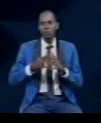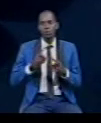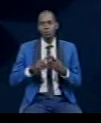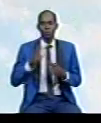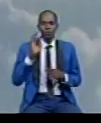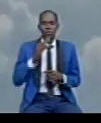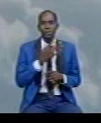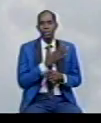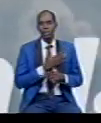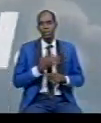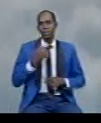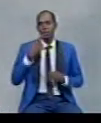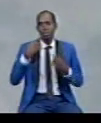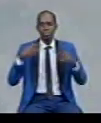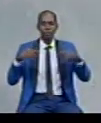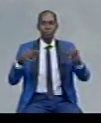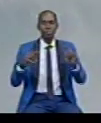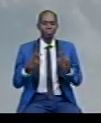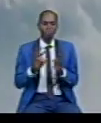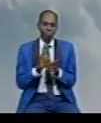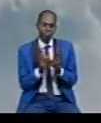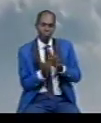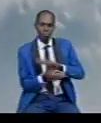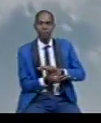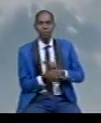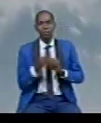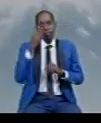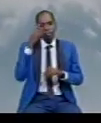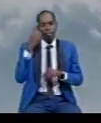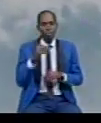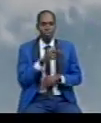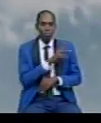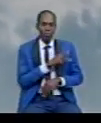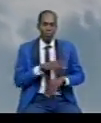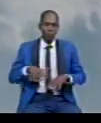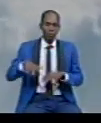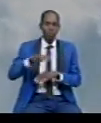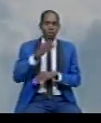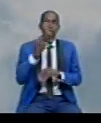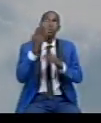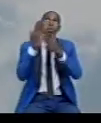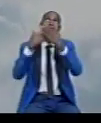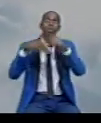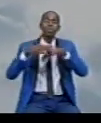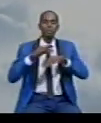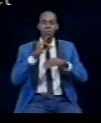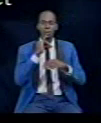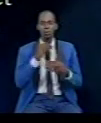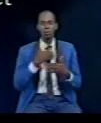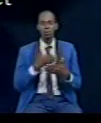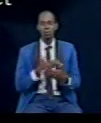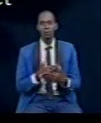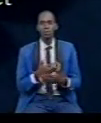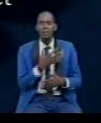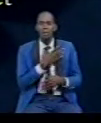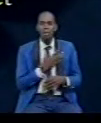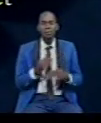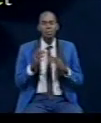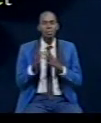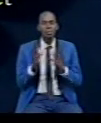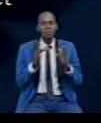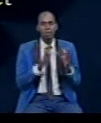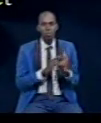say, "Repent, for the kingdom of heaven is at hand." And